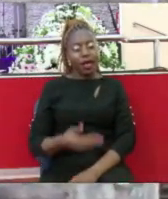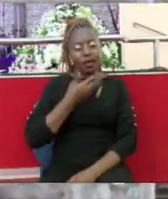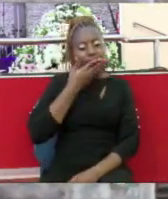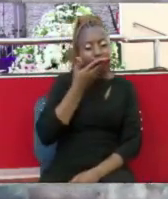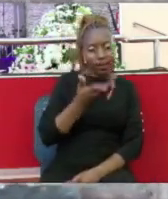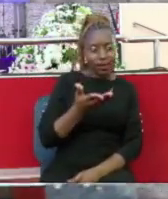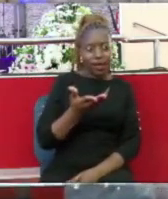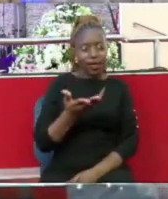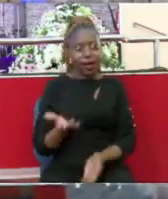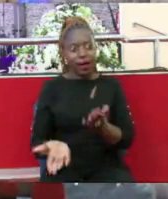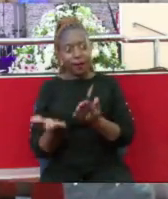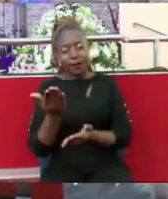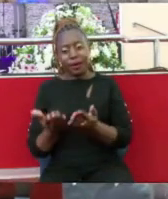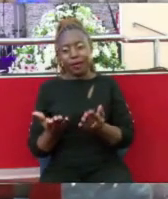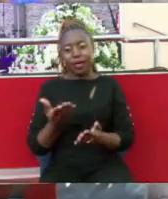of Jesus'